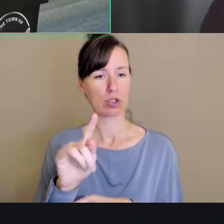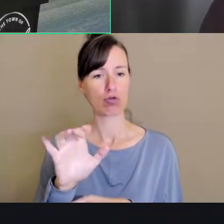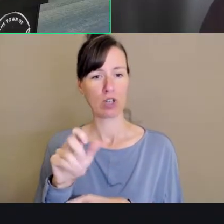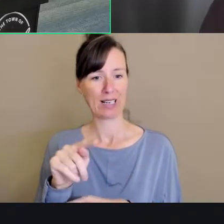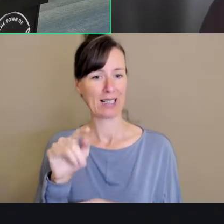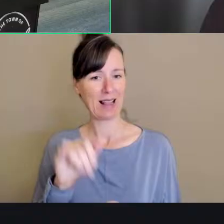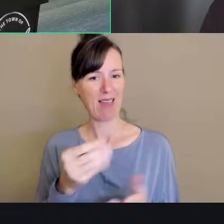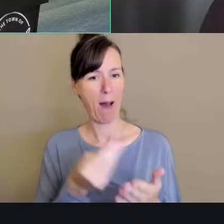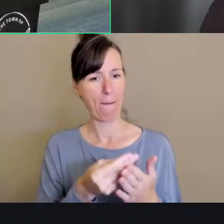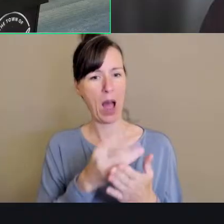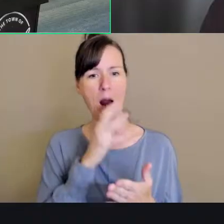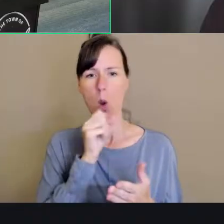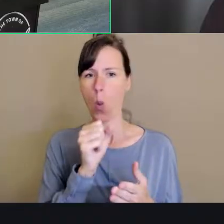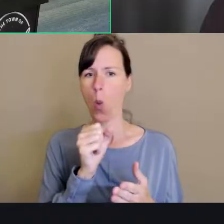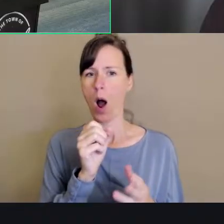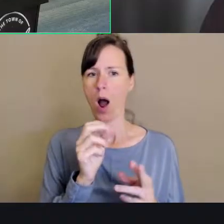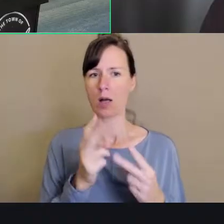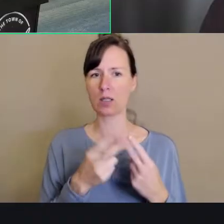guess